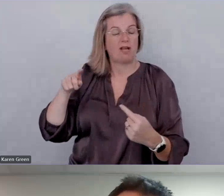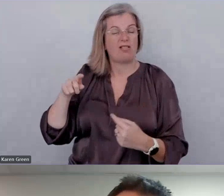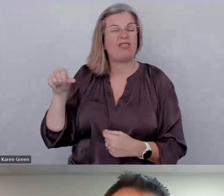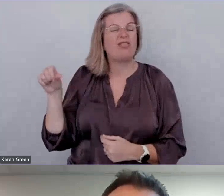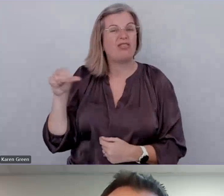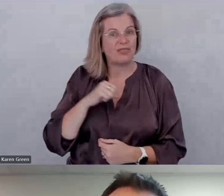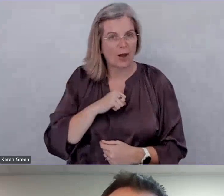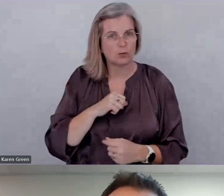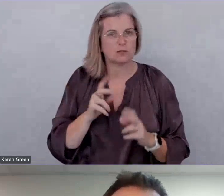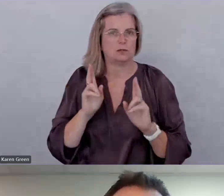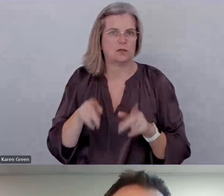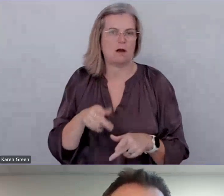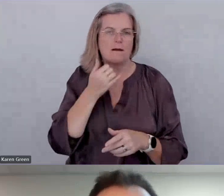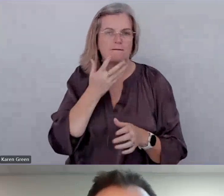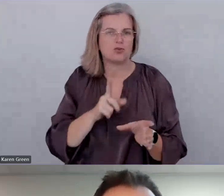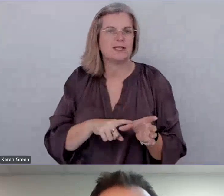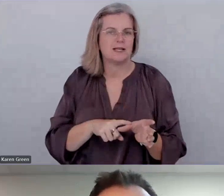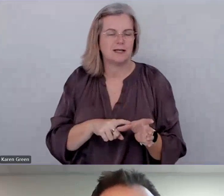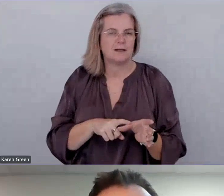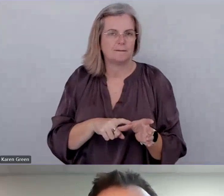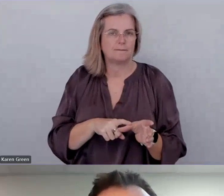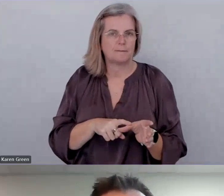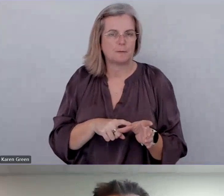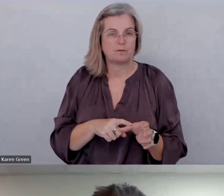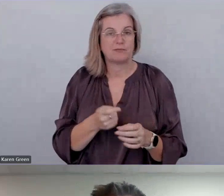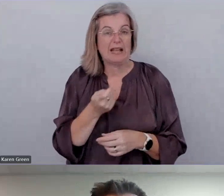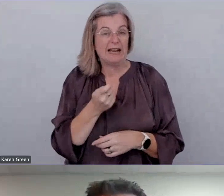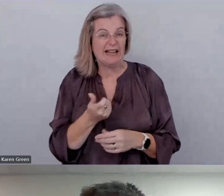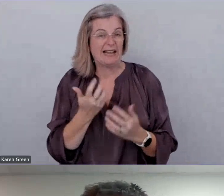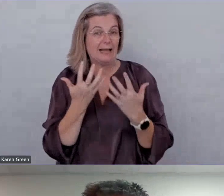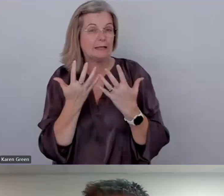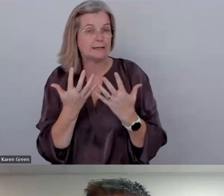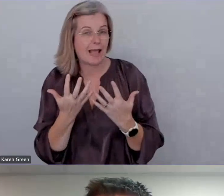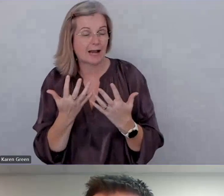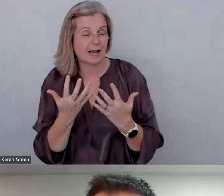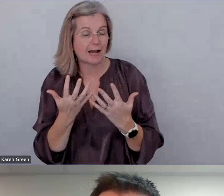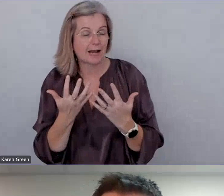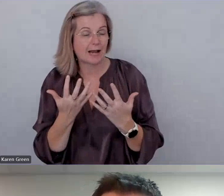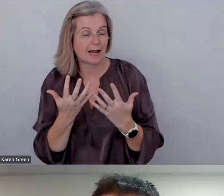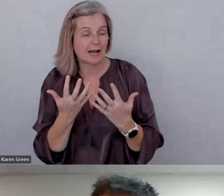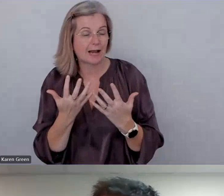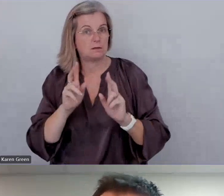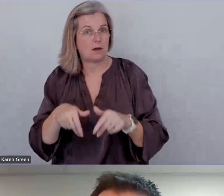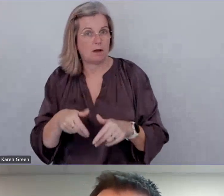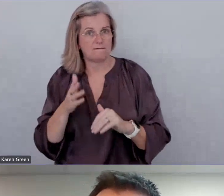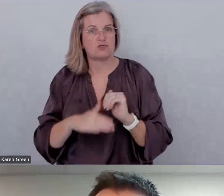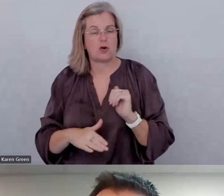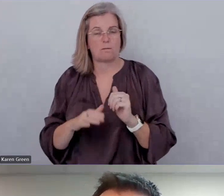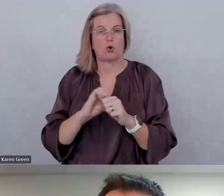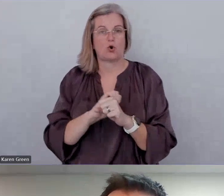seasonal virus infections. Nearly 10,000 people died through the course of 2024 with COVID-19 on their death